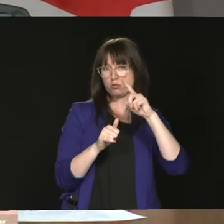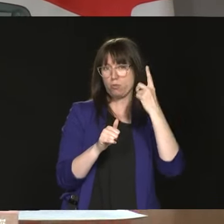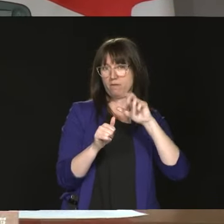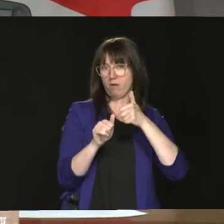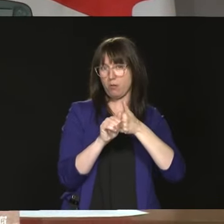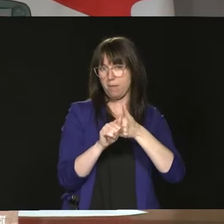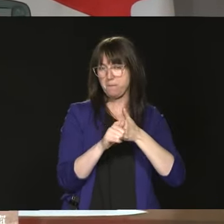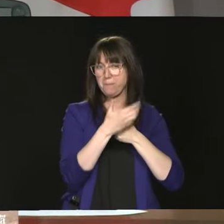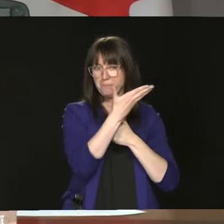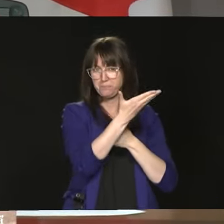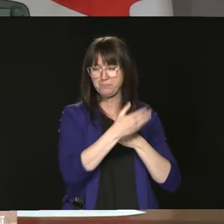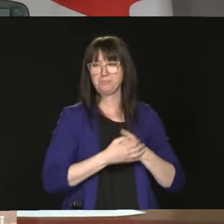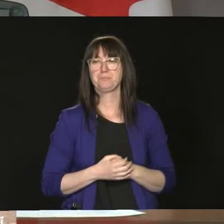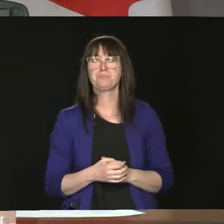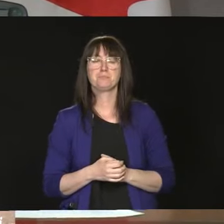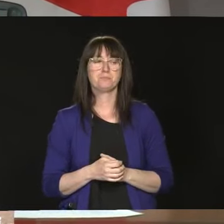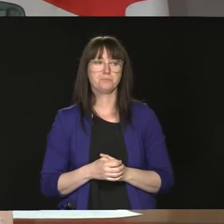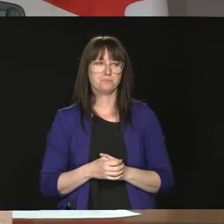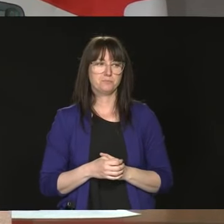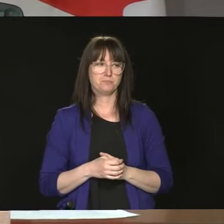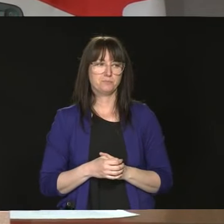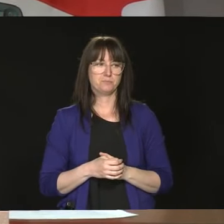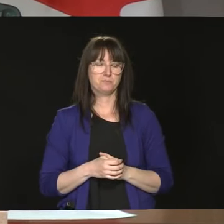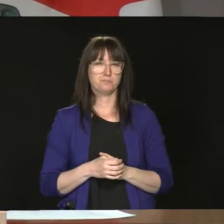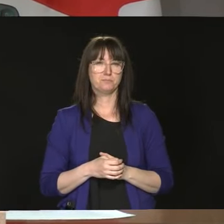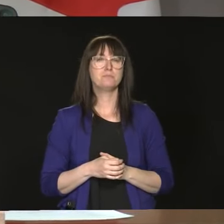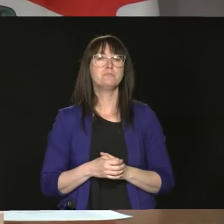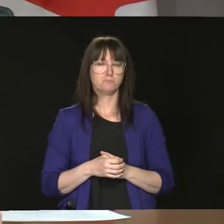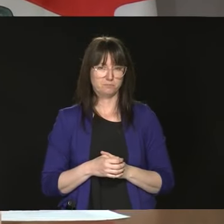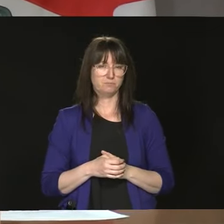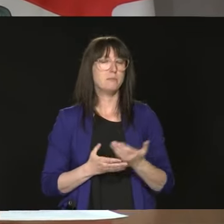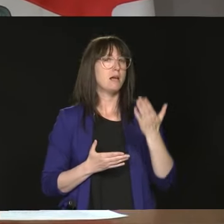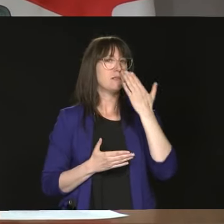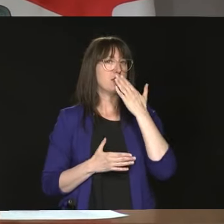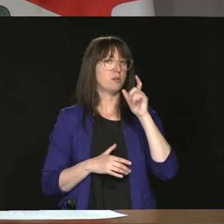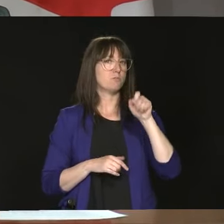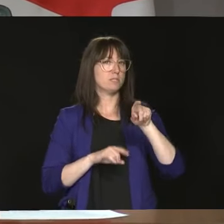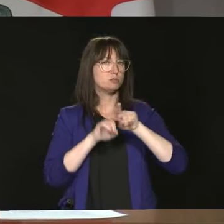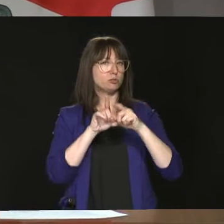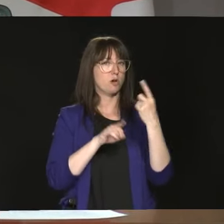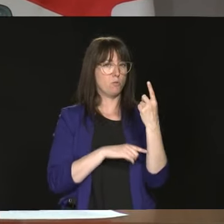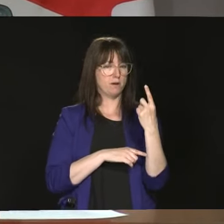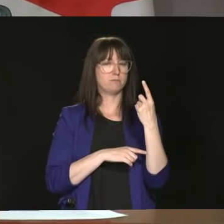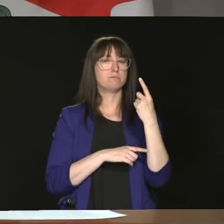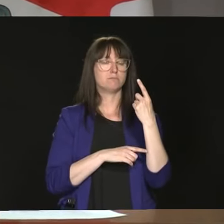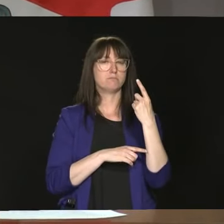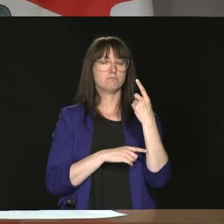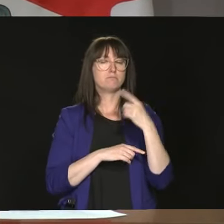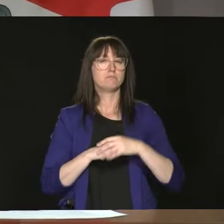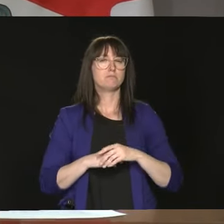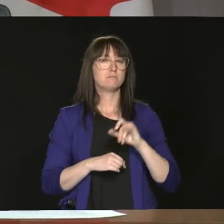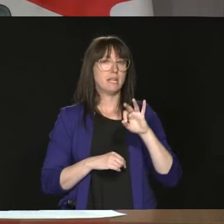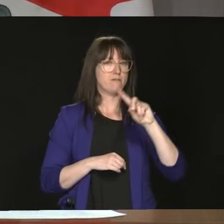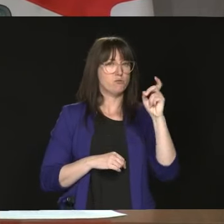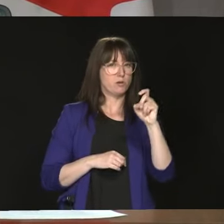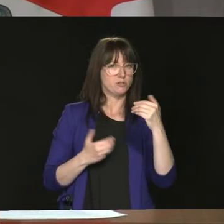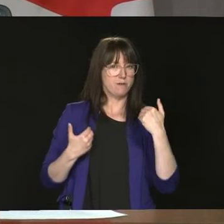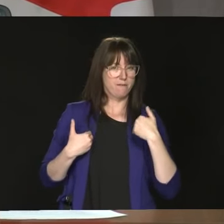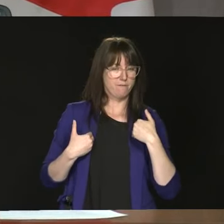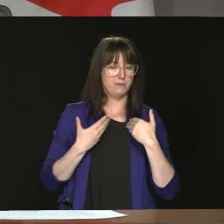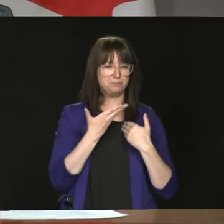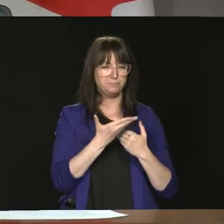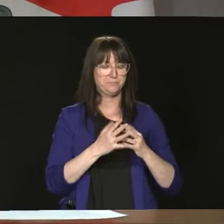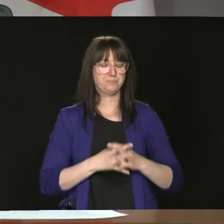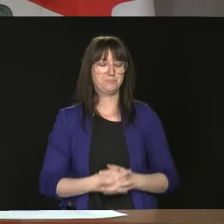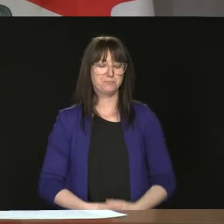Thank you. Merci. Once again, please press star 1 on your telephone keypad if you have a question. De nouveau, veuillez appuyer sur étoile 1 si vous